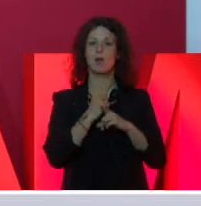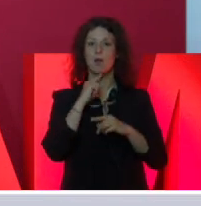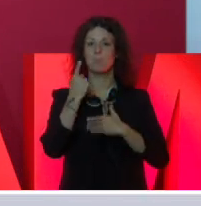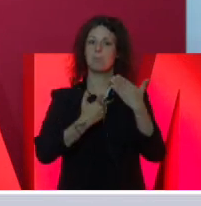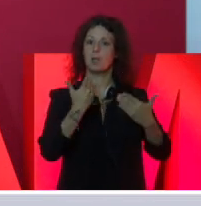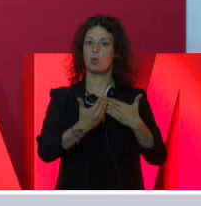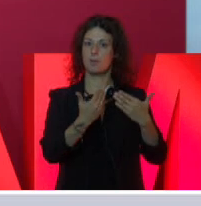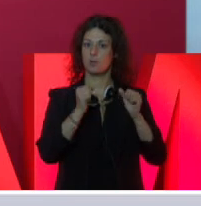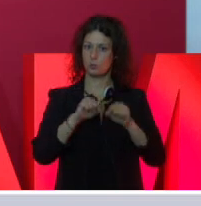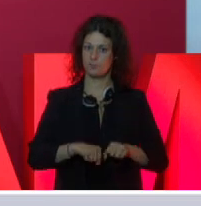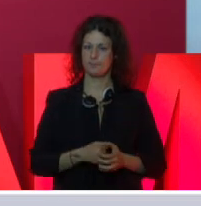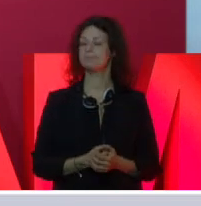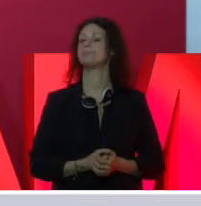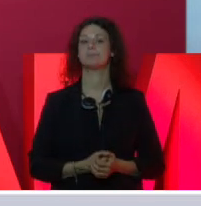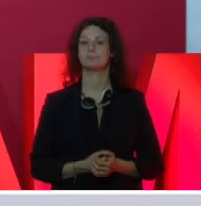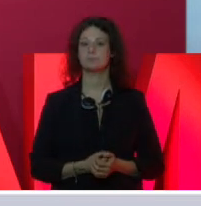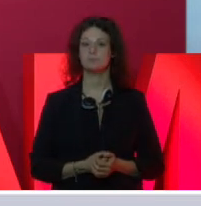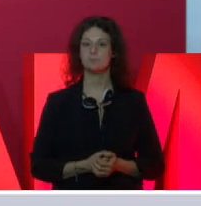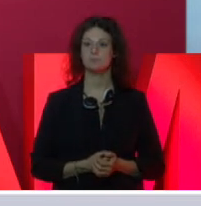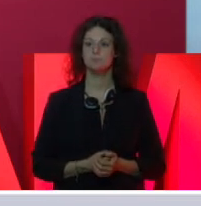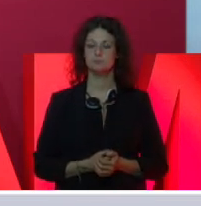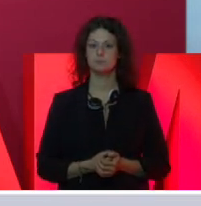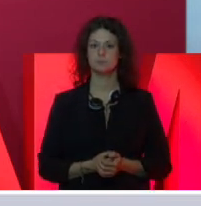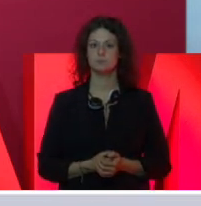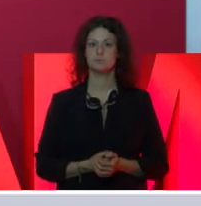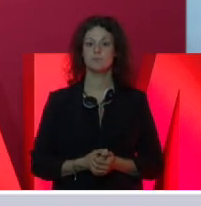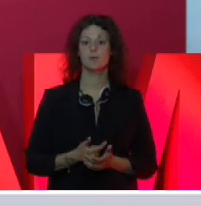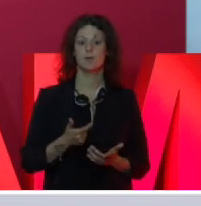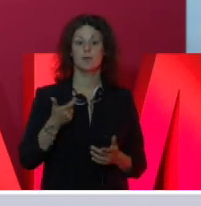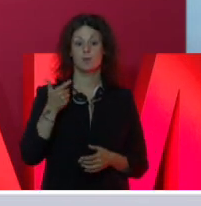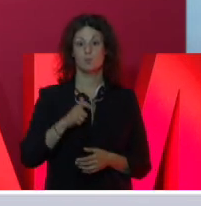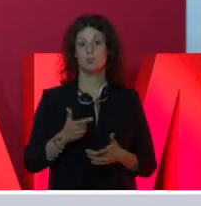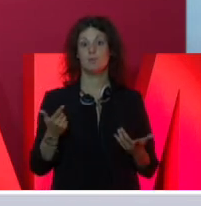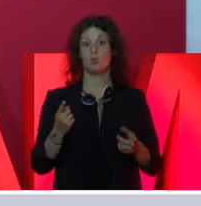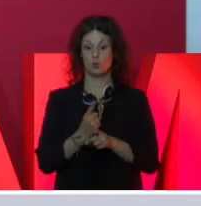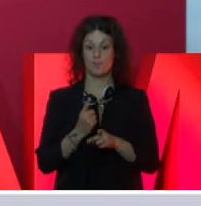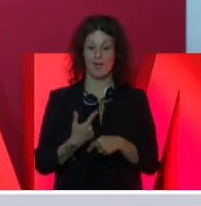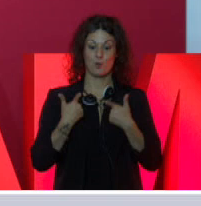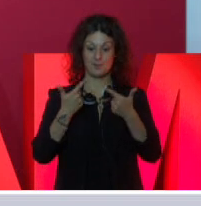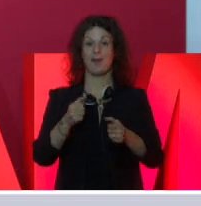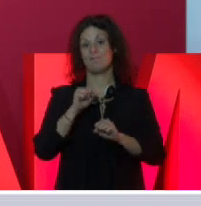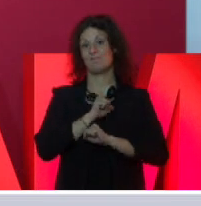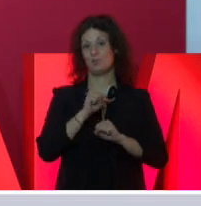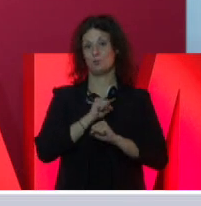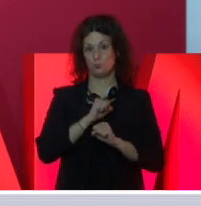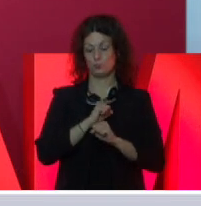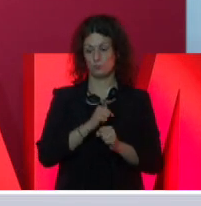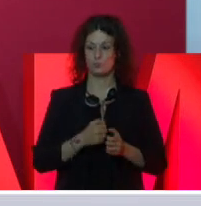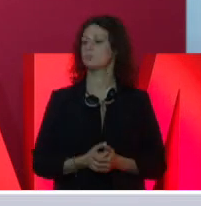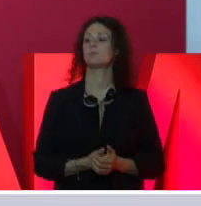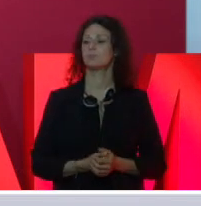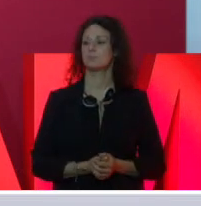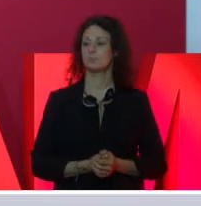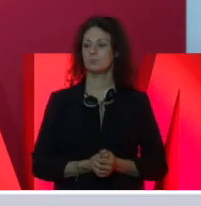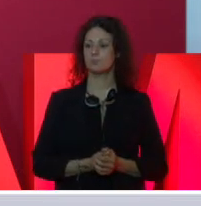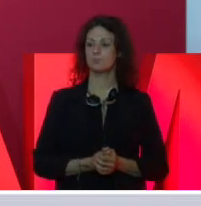products because we need to increase the trust of companies and consumers. And we also have